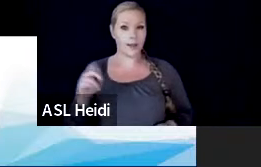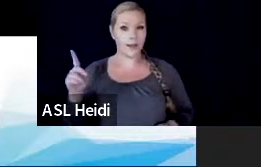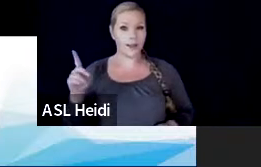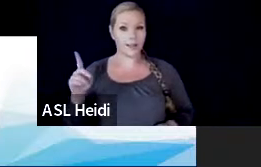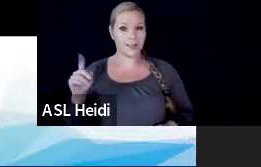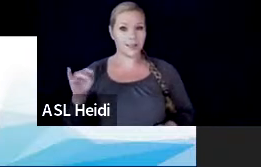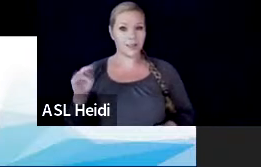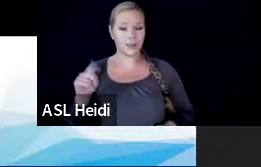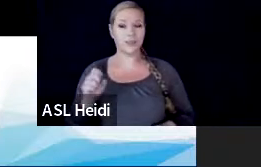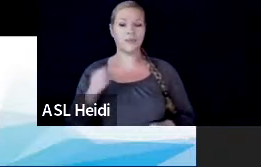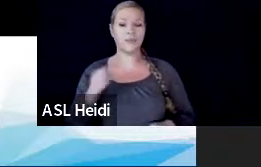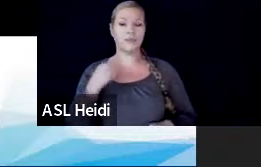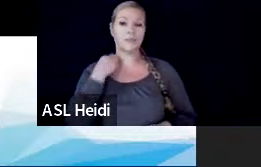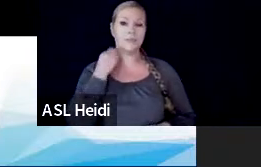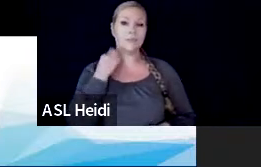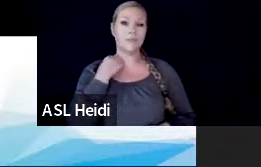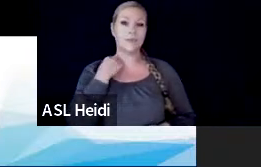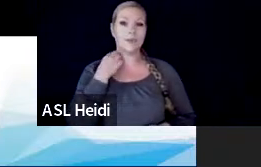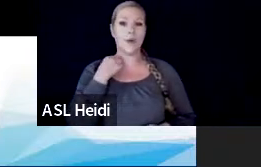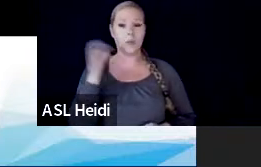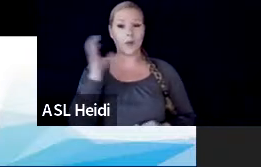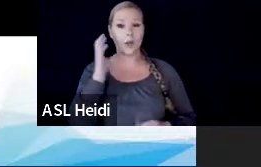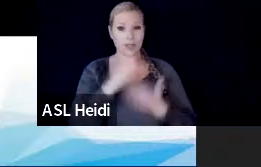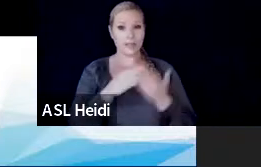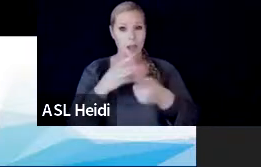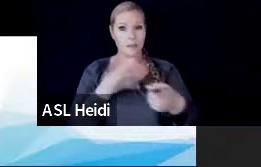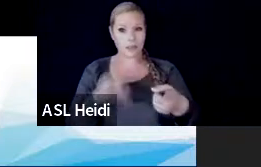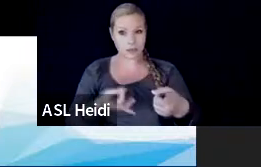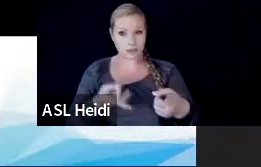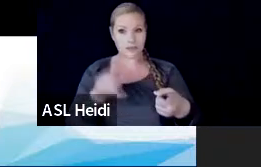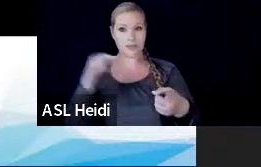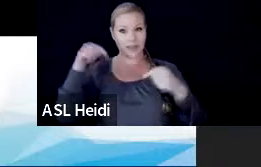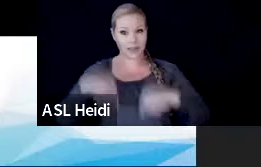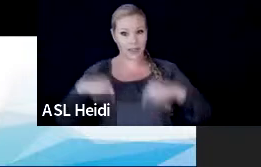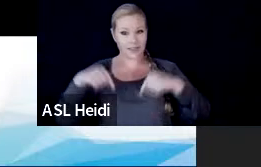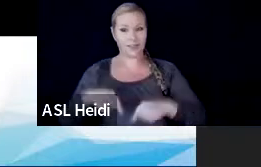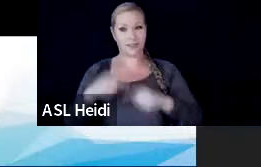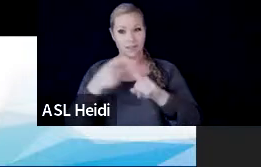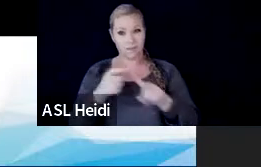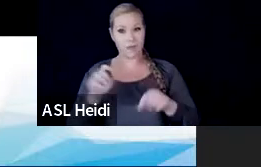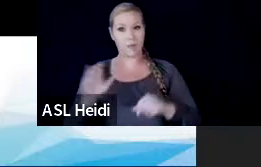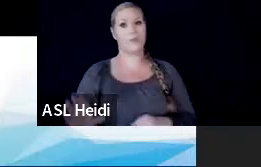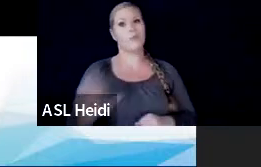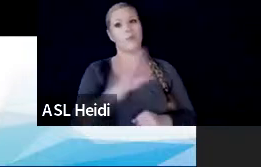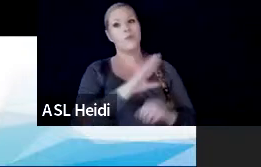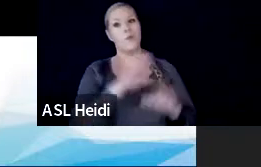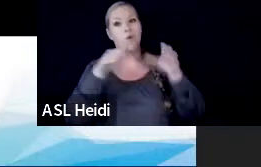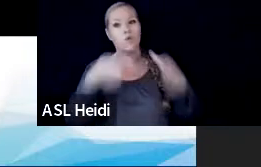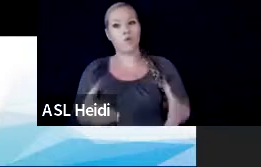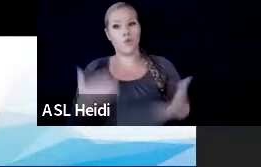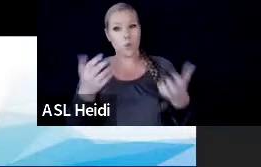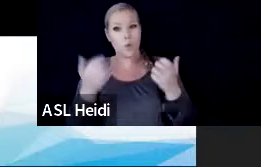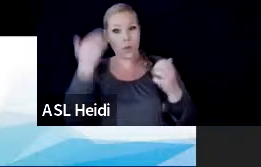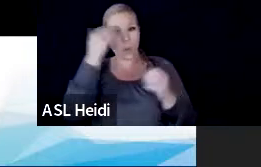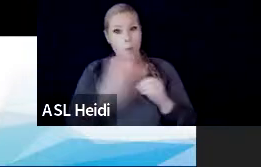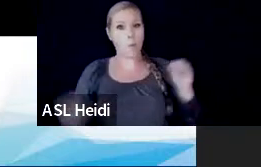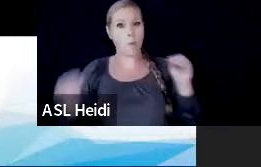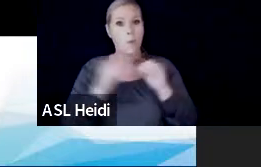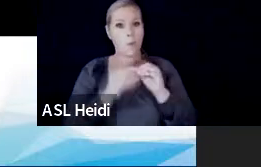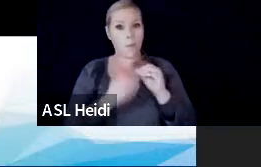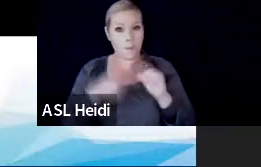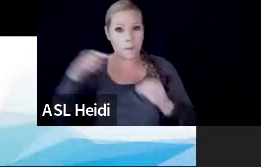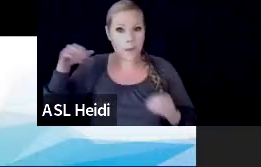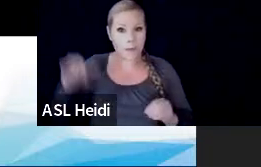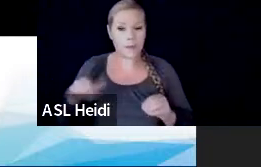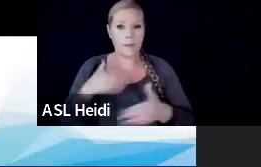We heard that there was interest from this group in understanding that process better. So I'm excited to talk with you about that a